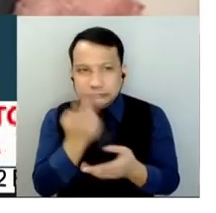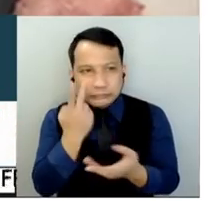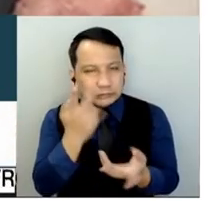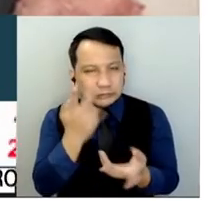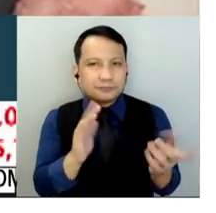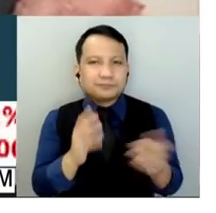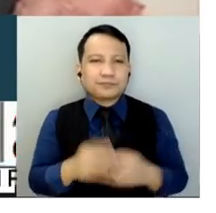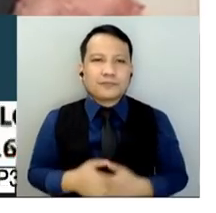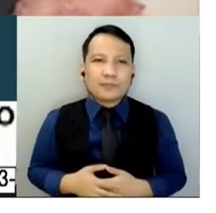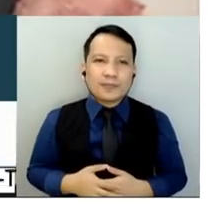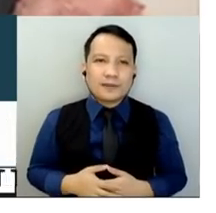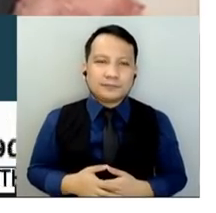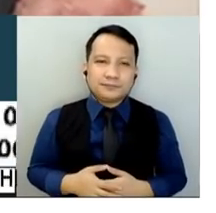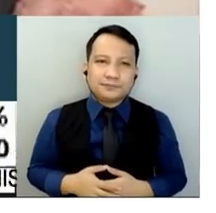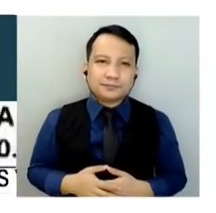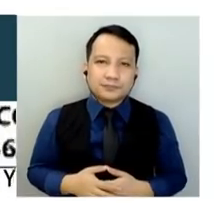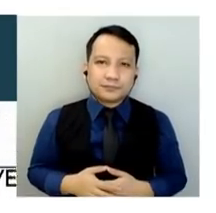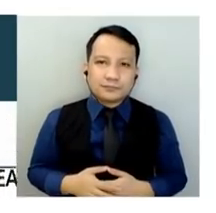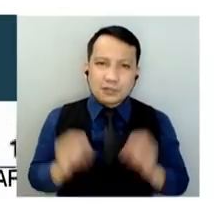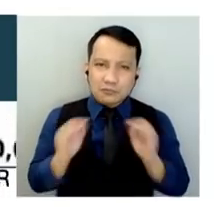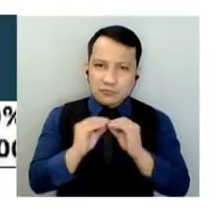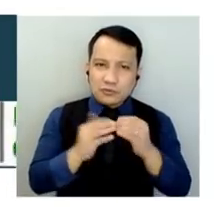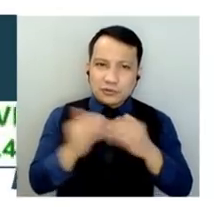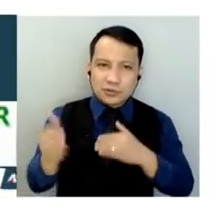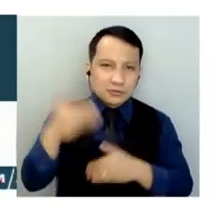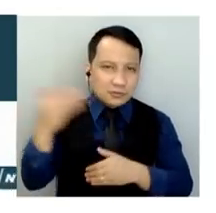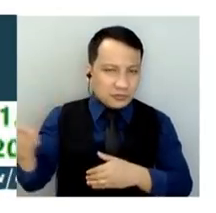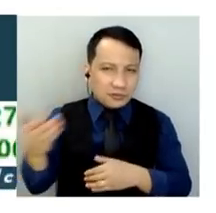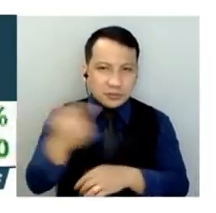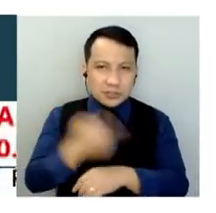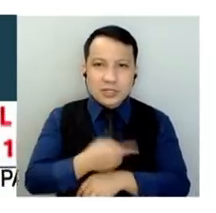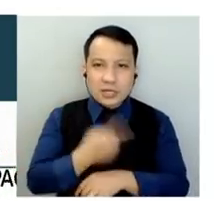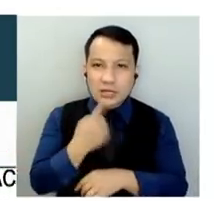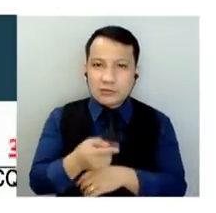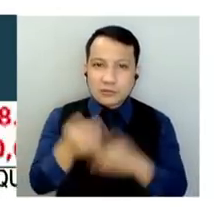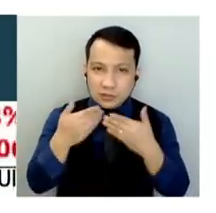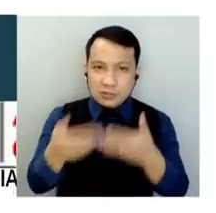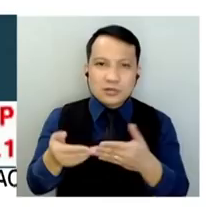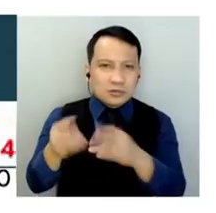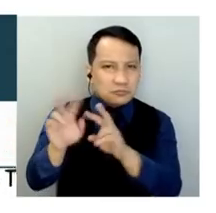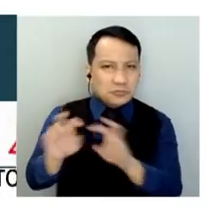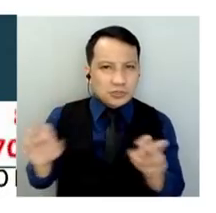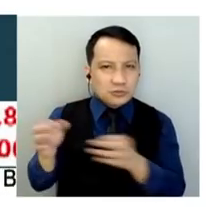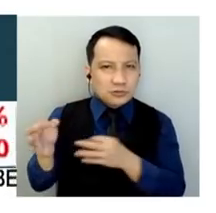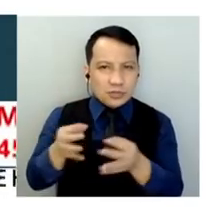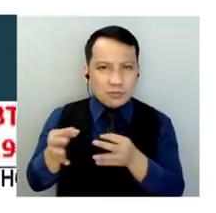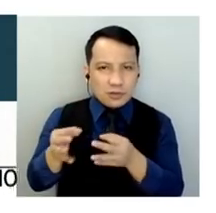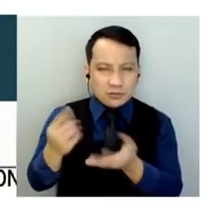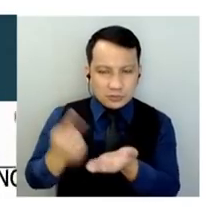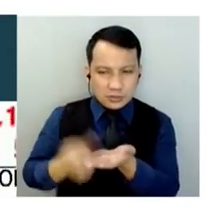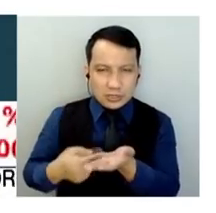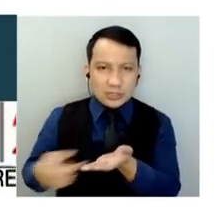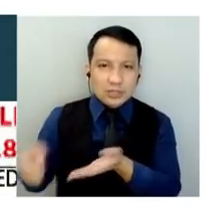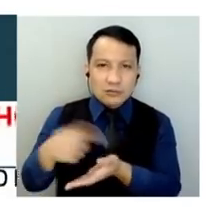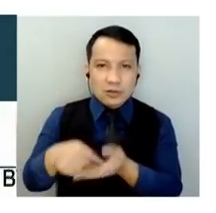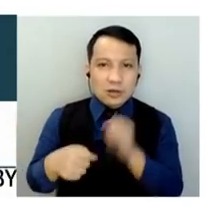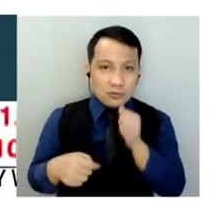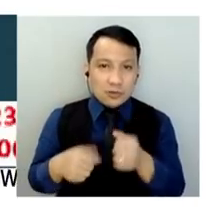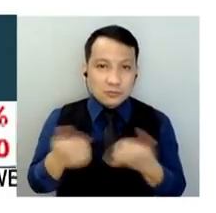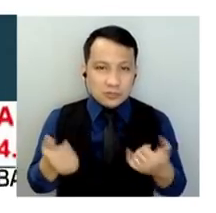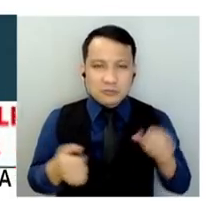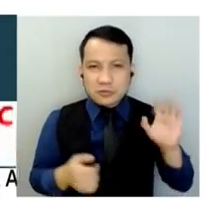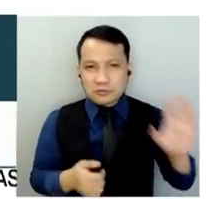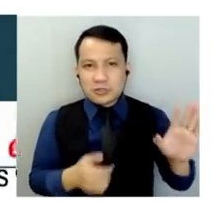I'm sure we're going to be talking to you more as the days go by and as you continue to deliberate on the budget. But in the meantime, we're going to have to leave it at